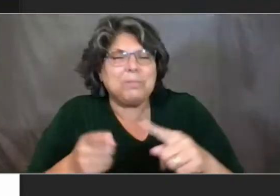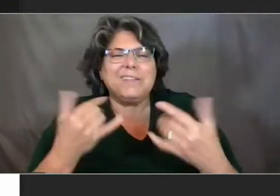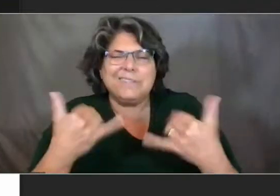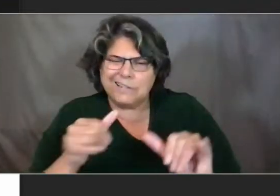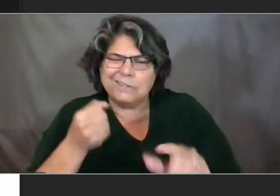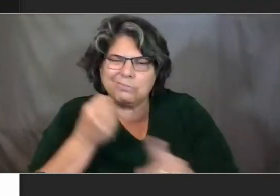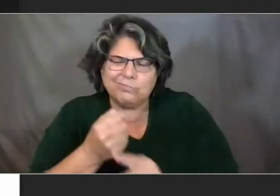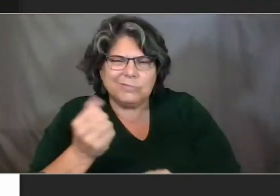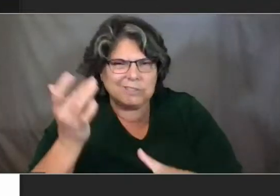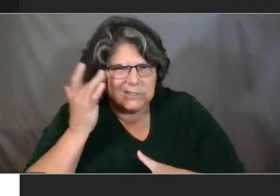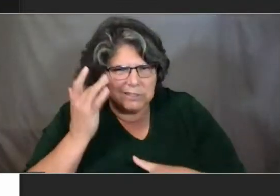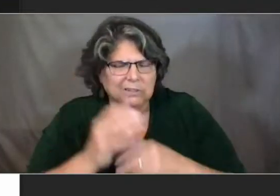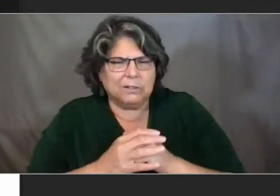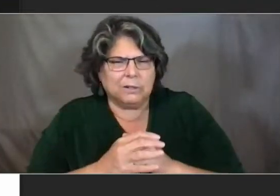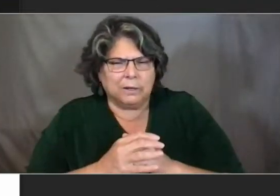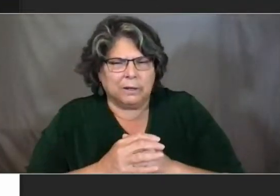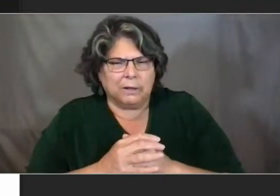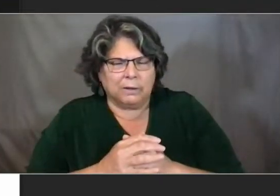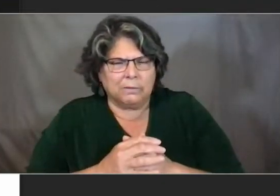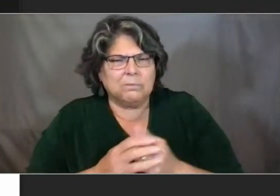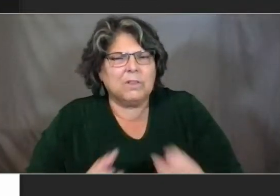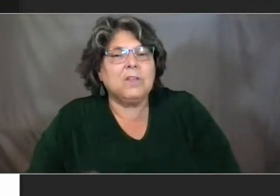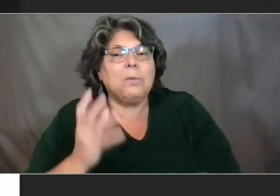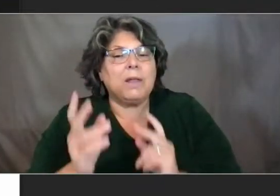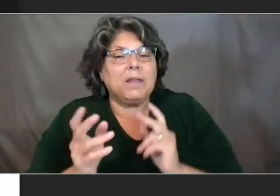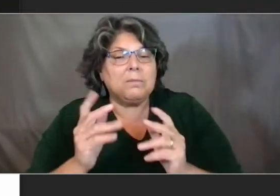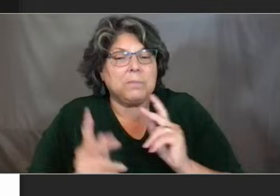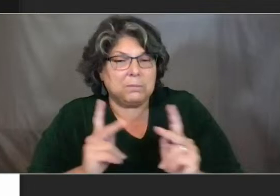right. This is the number of cases that we're seeing